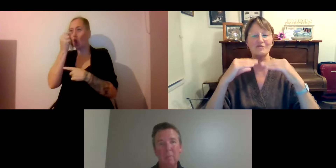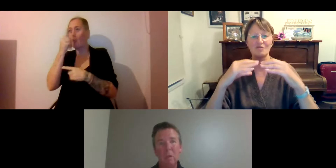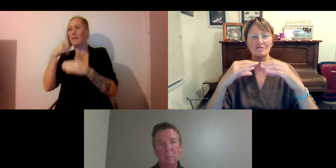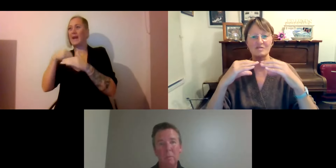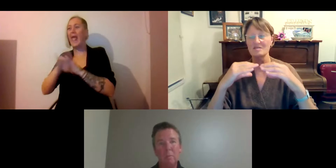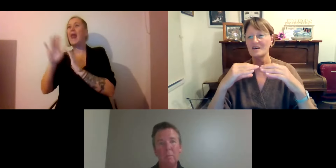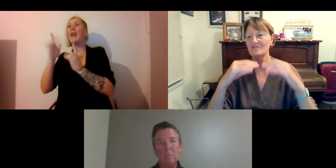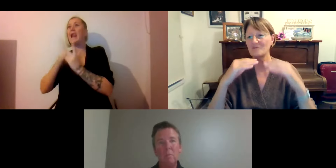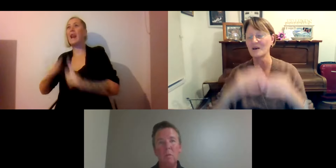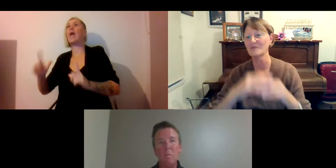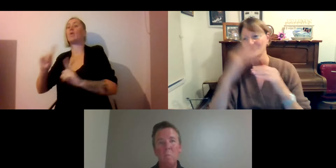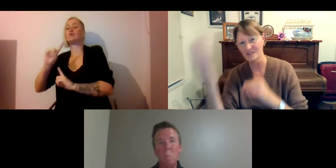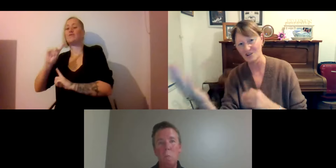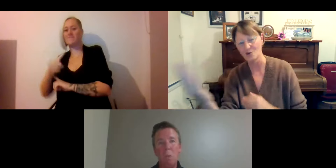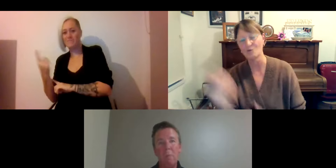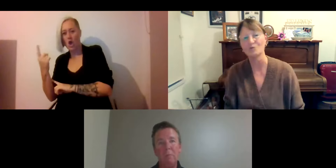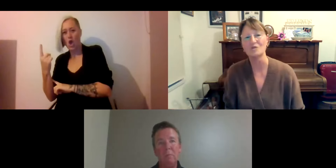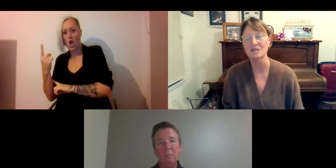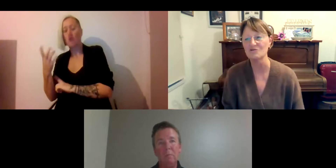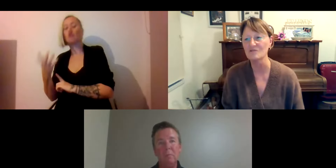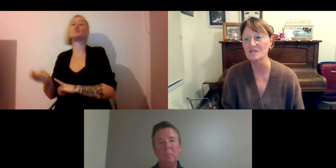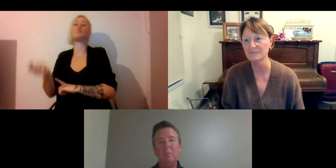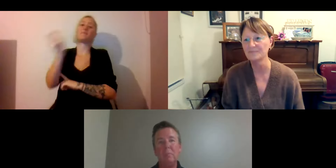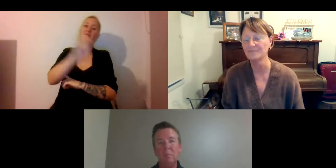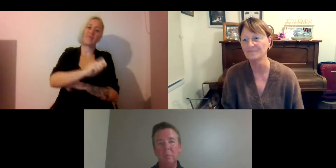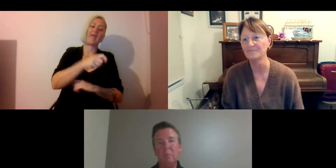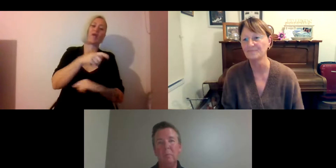language first to be able to then go on with the literacy.